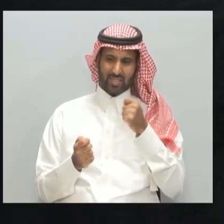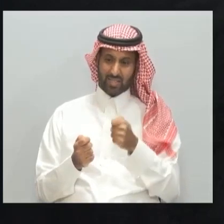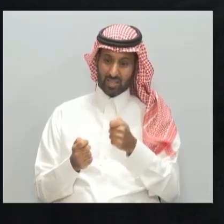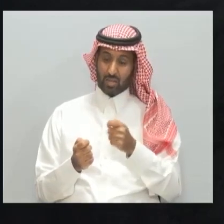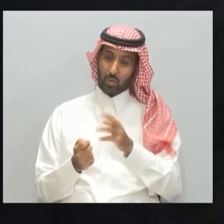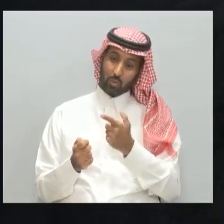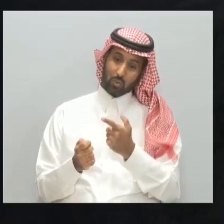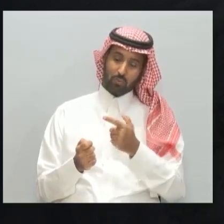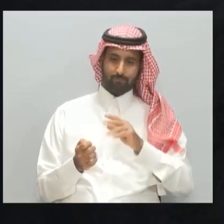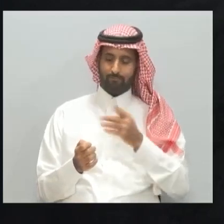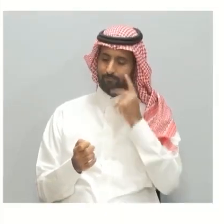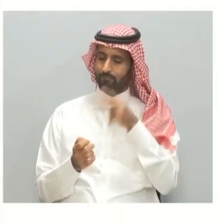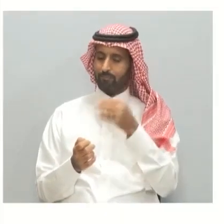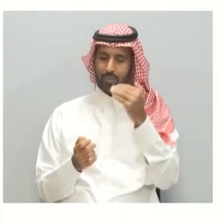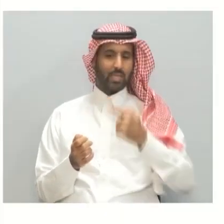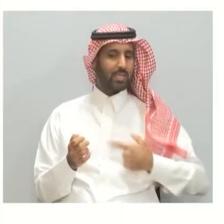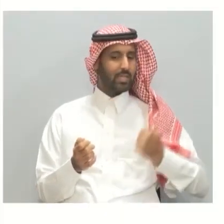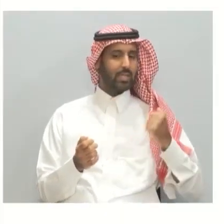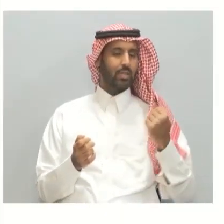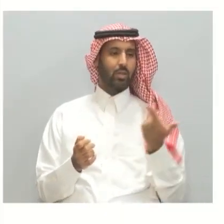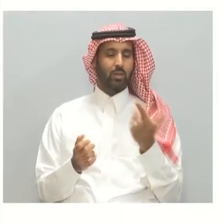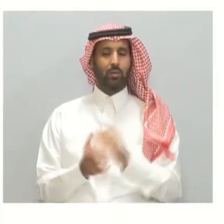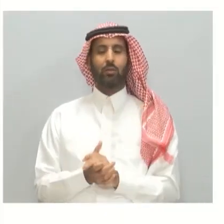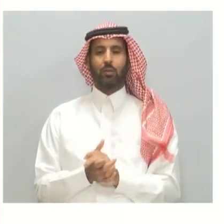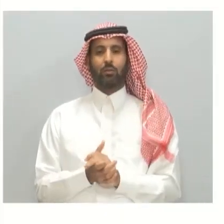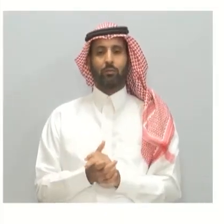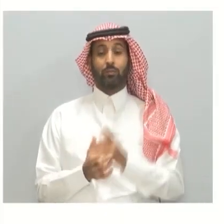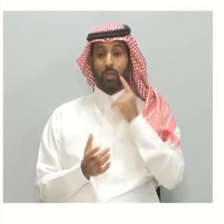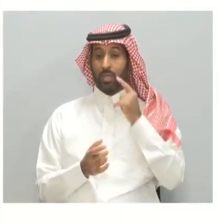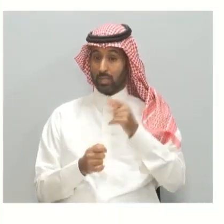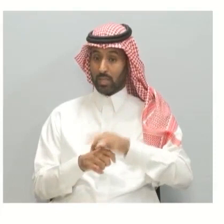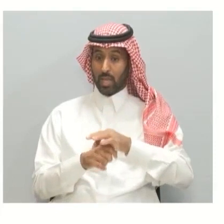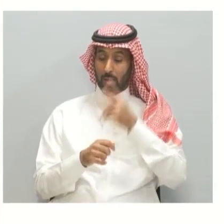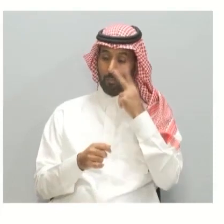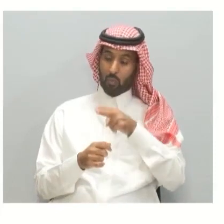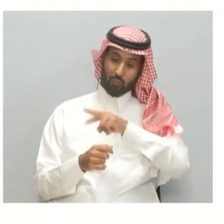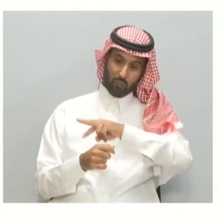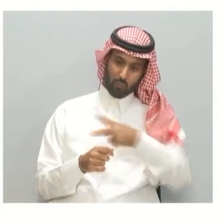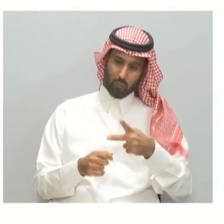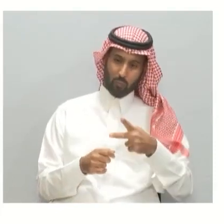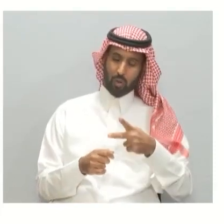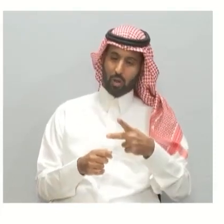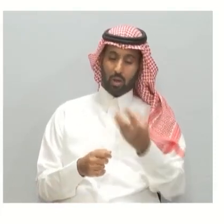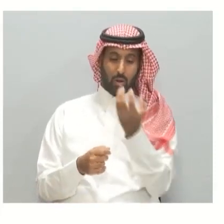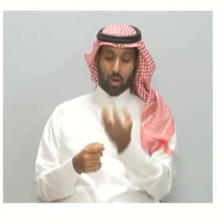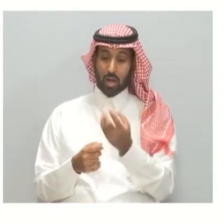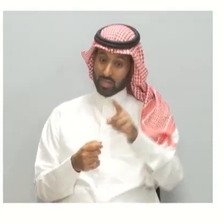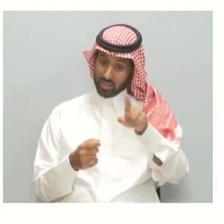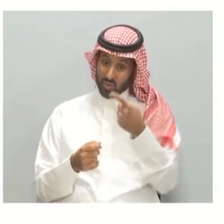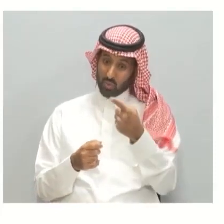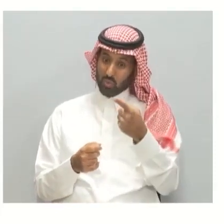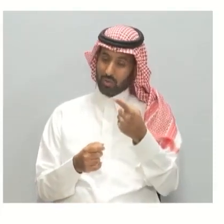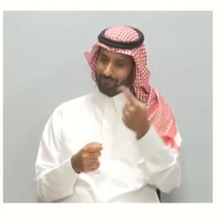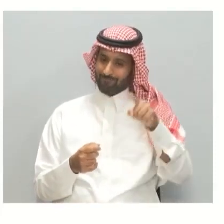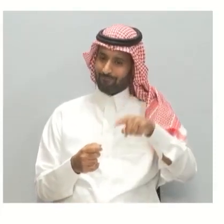authentic or not? Hence this name, authenticators. The people who differentiate between true or